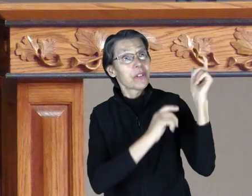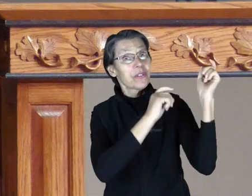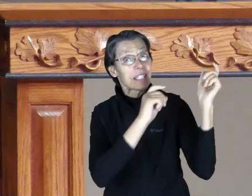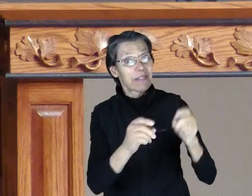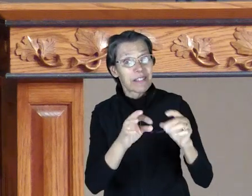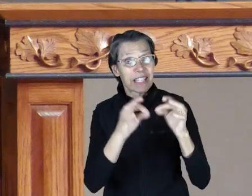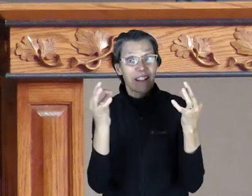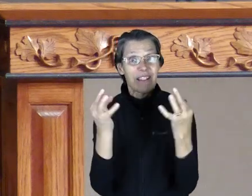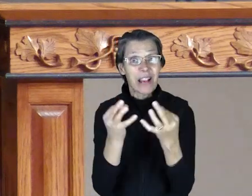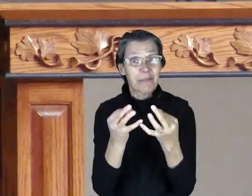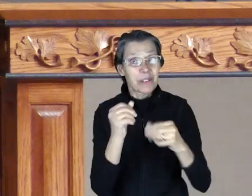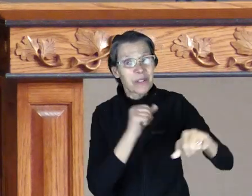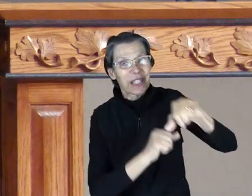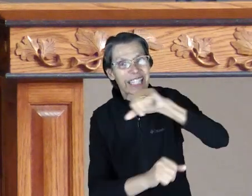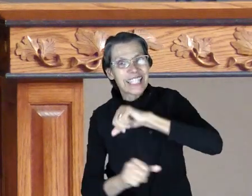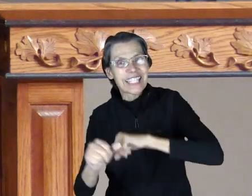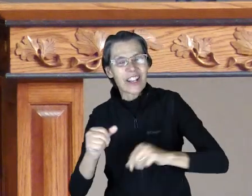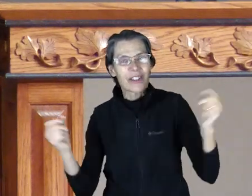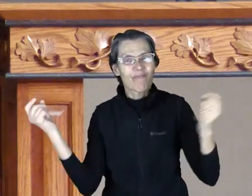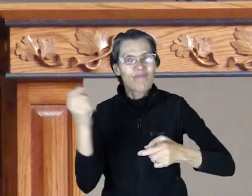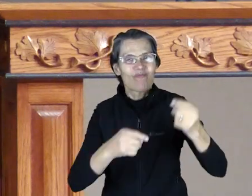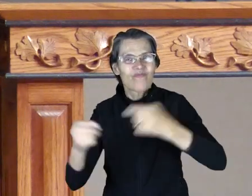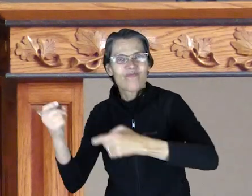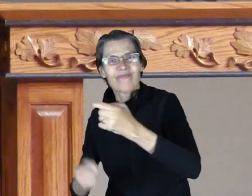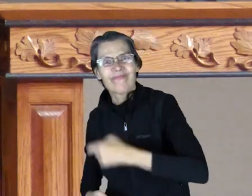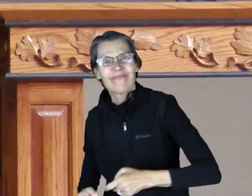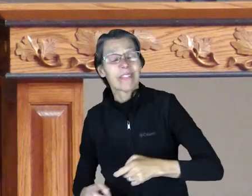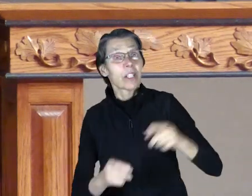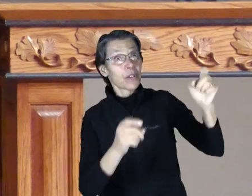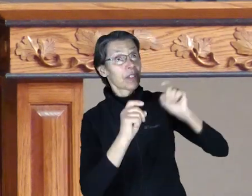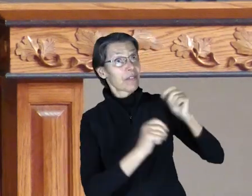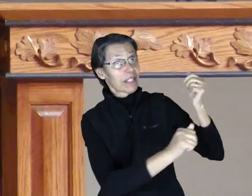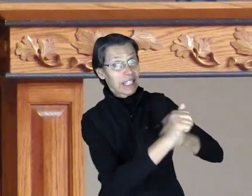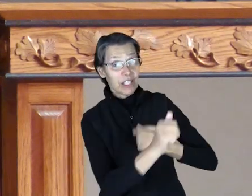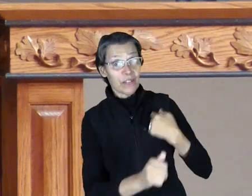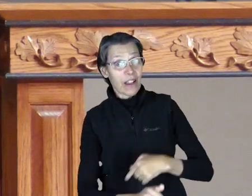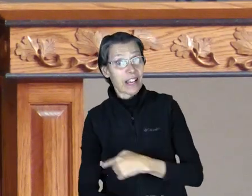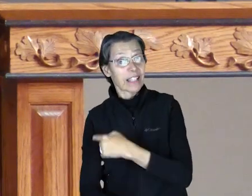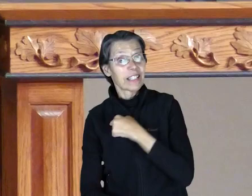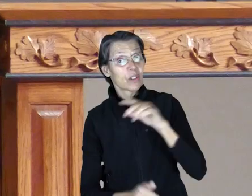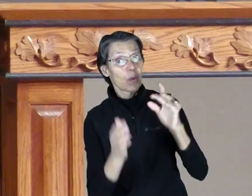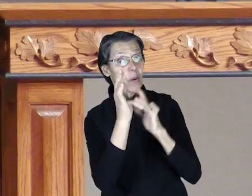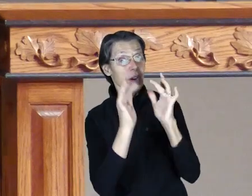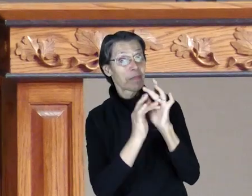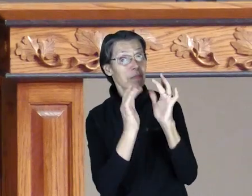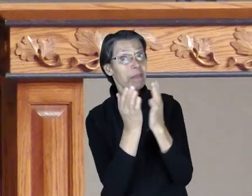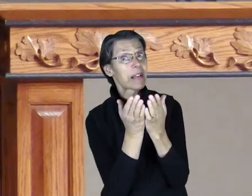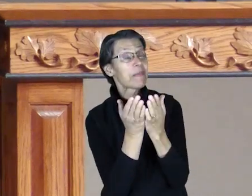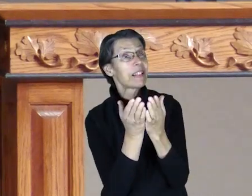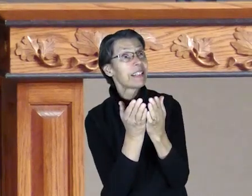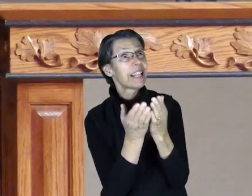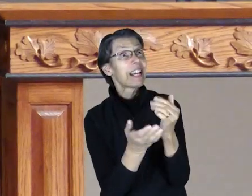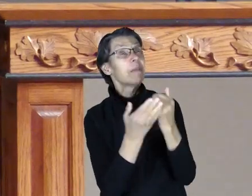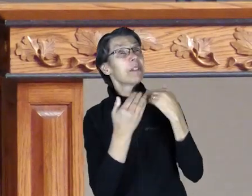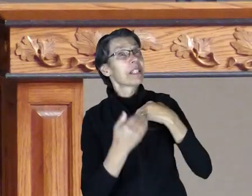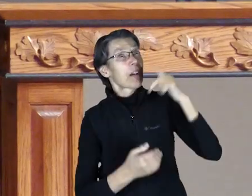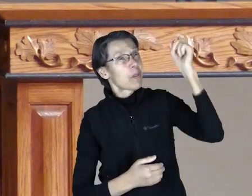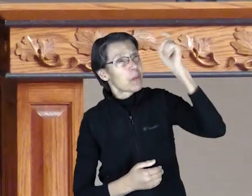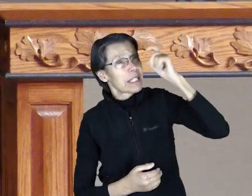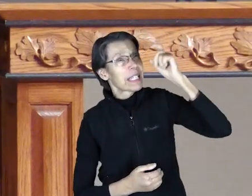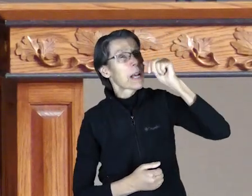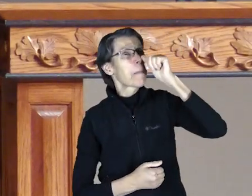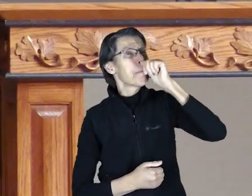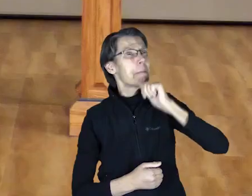truth, you have given these families as a gift to one another, and you have given each of us your living Word of Scripture for the living of